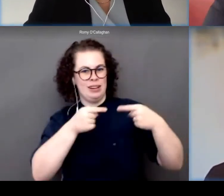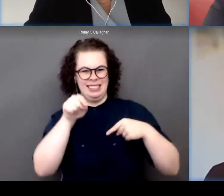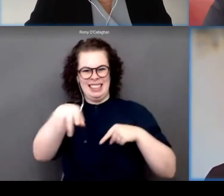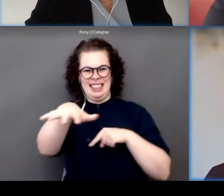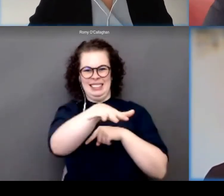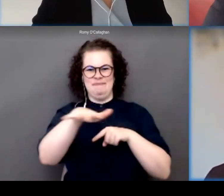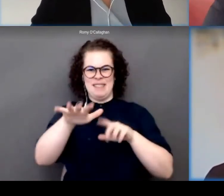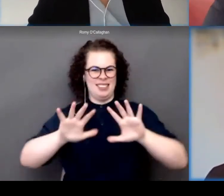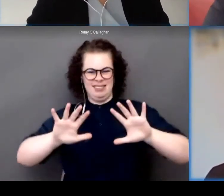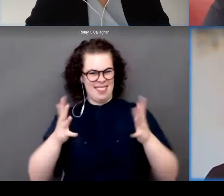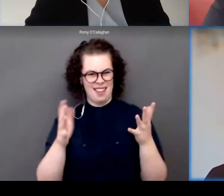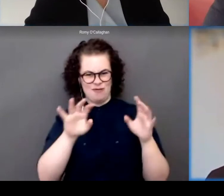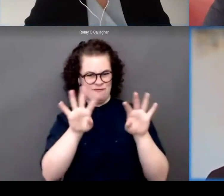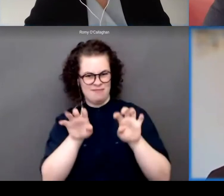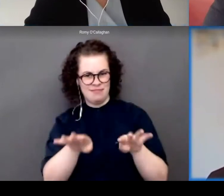Well,